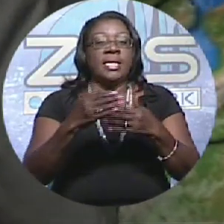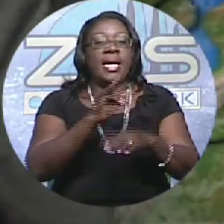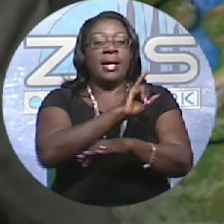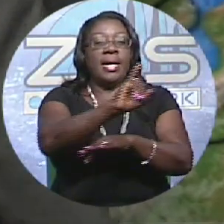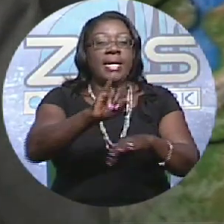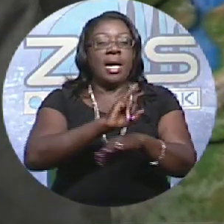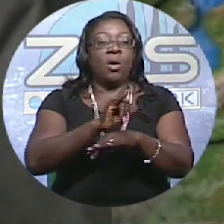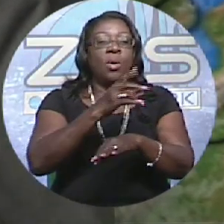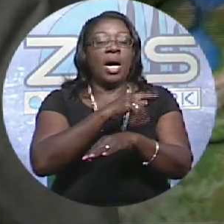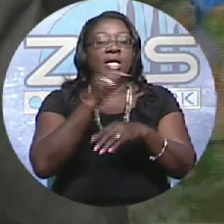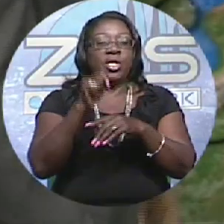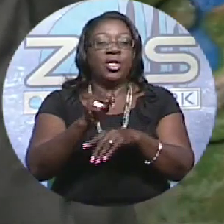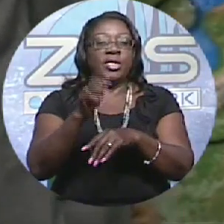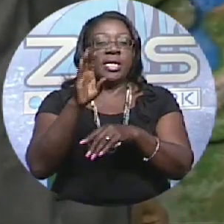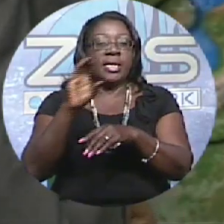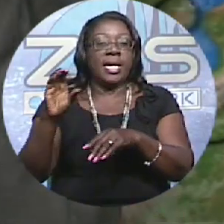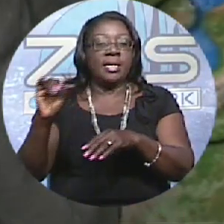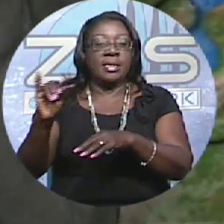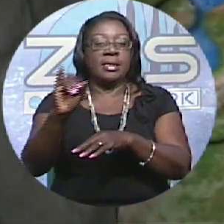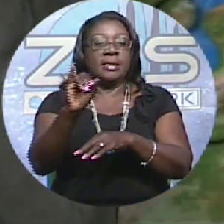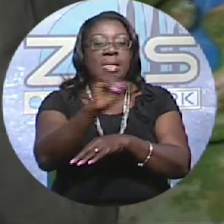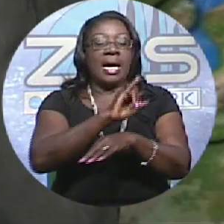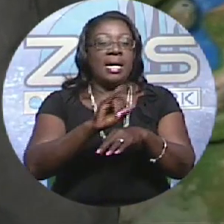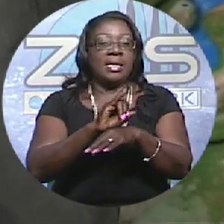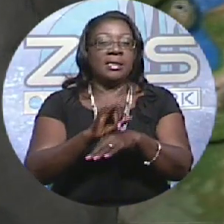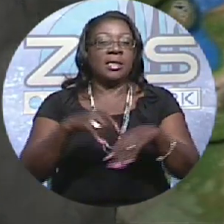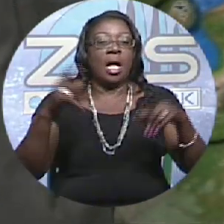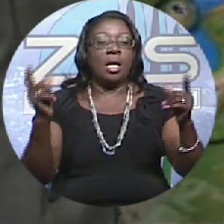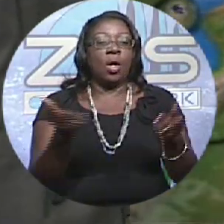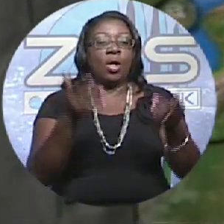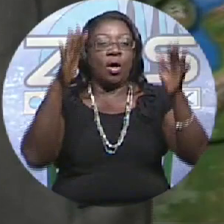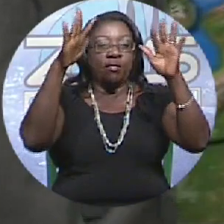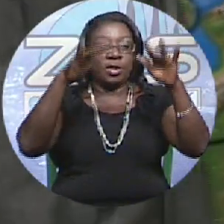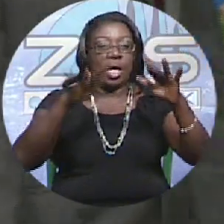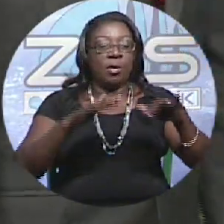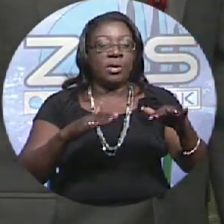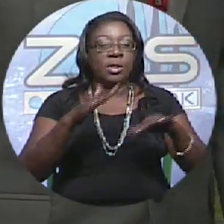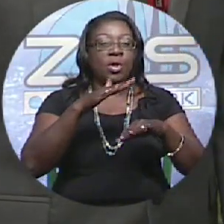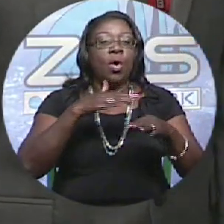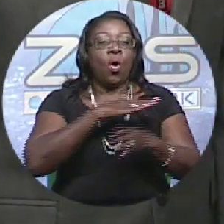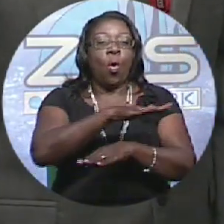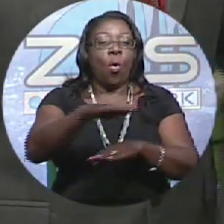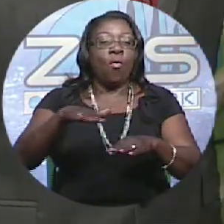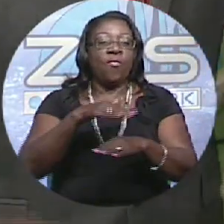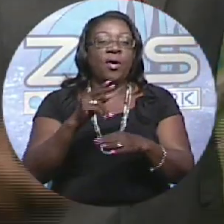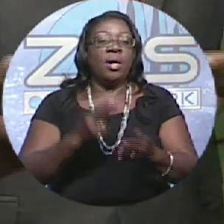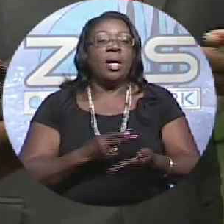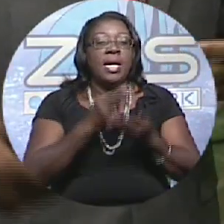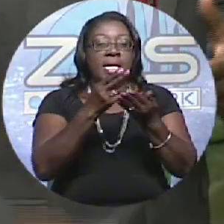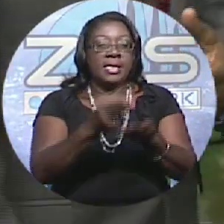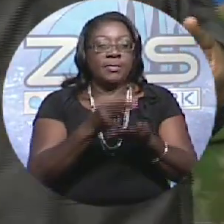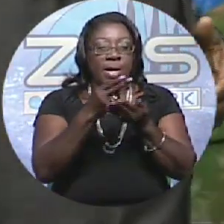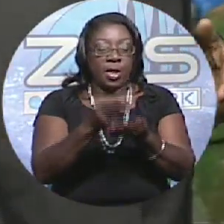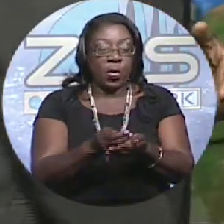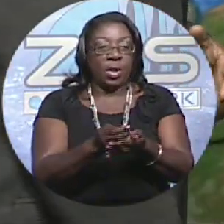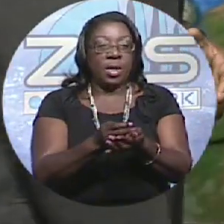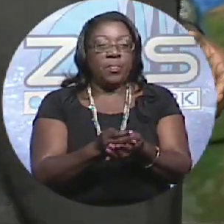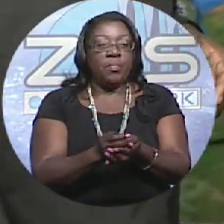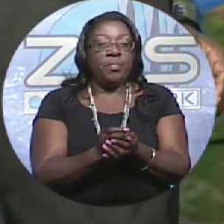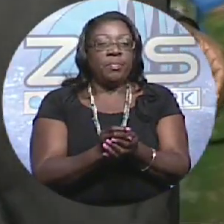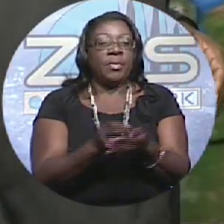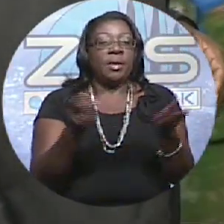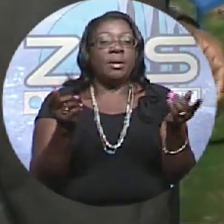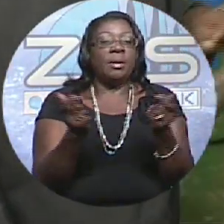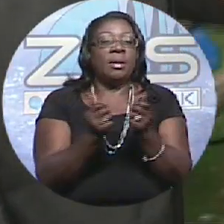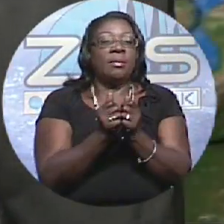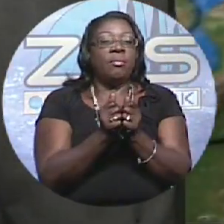and Caicos Islands. Of course, a lot of showers and thunderstorms now spreading across Hispaniola and affecting that island. We are anticipating quite a bit of rainfall